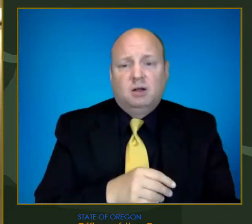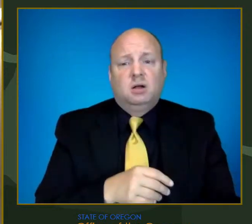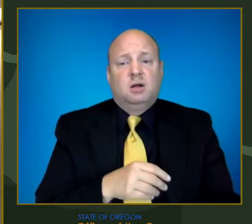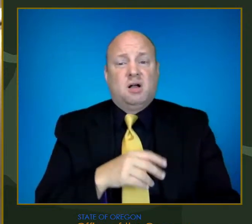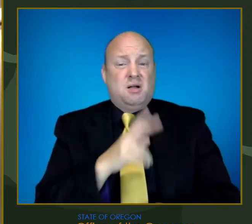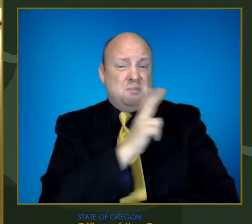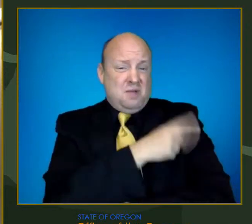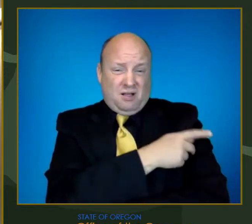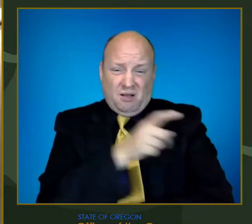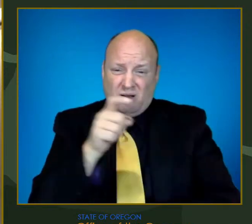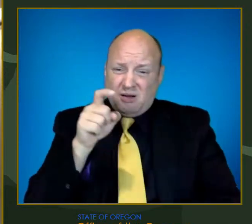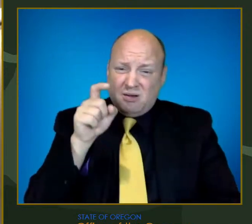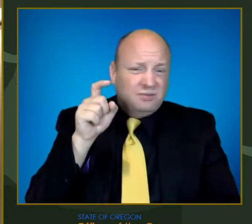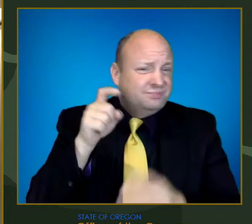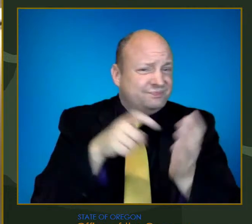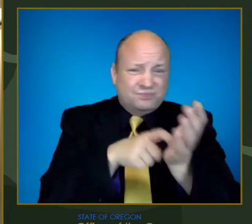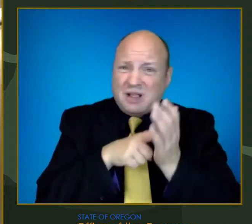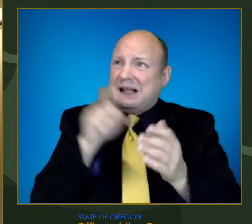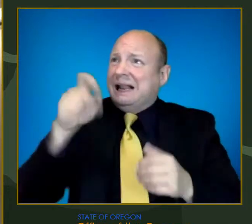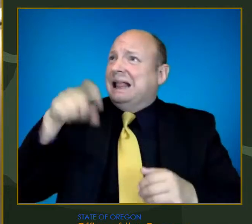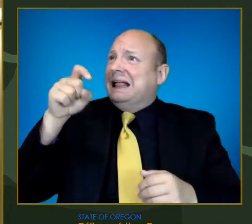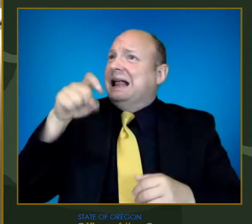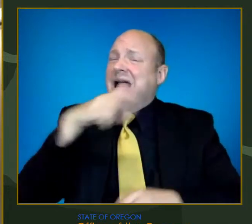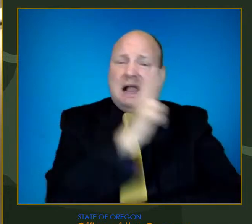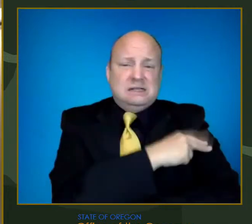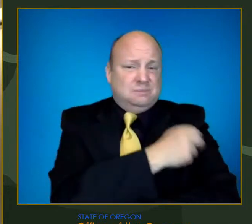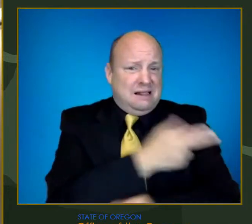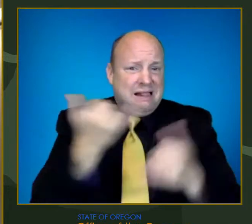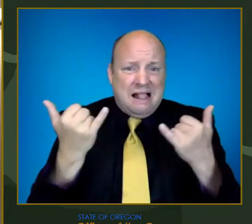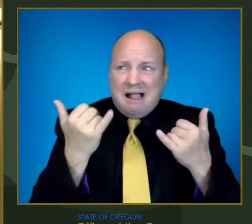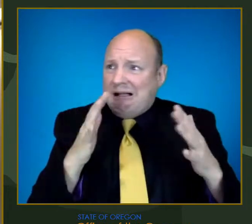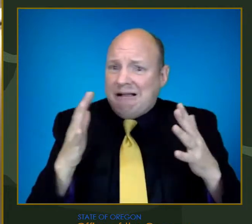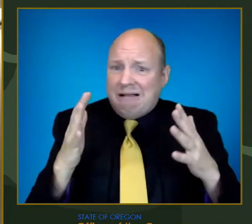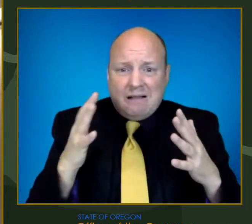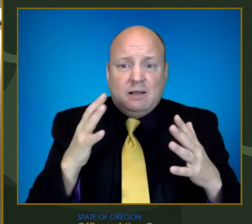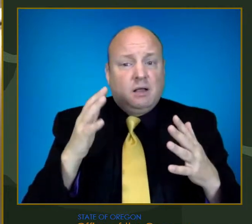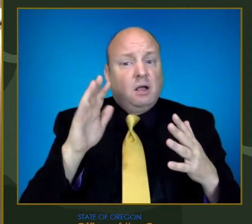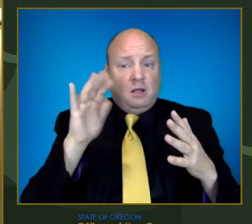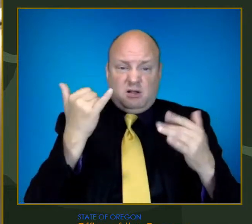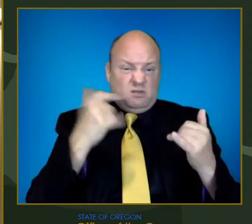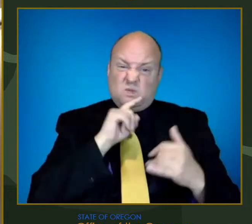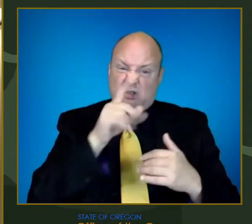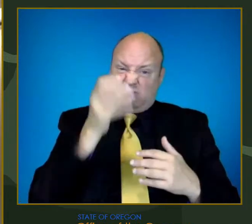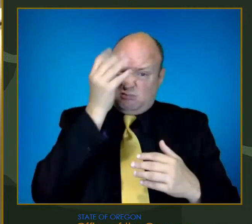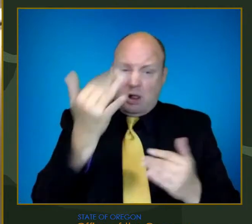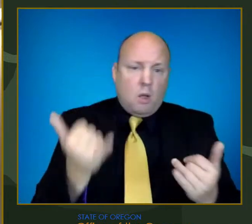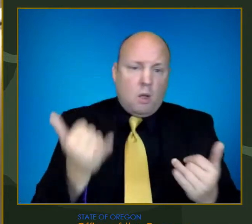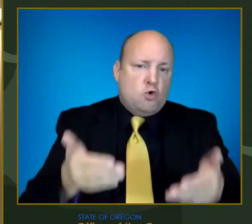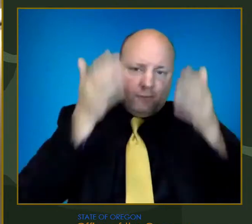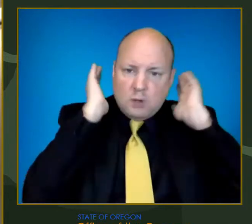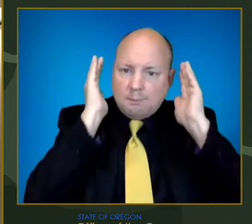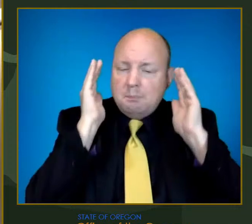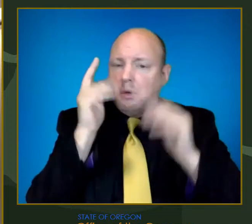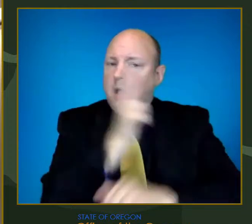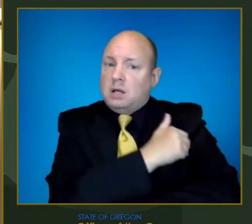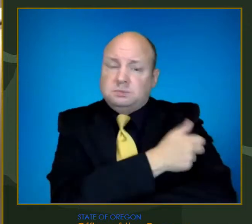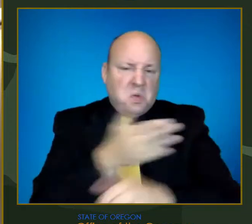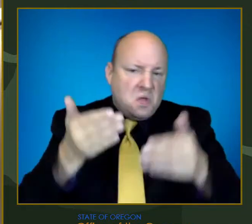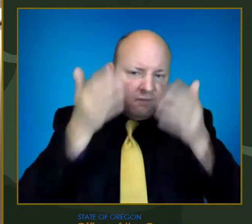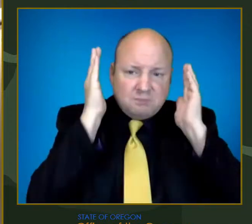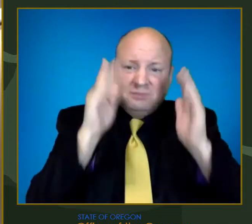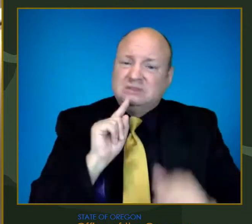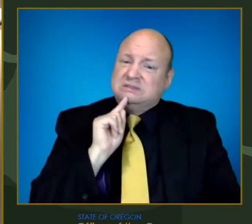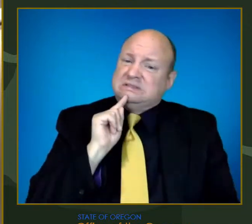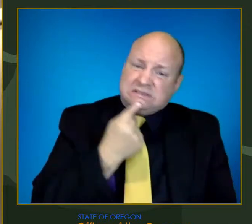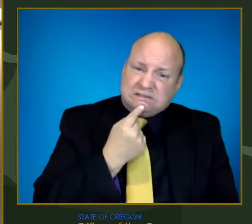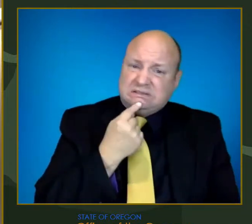hospitalization. We're overwhelmed, and this is really a dire situation. In our hospital in Bend, we have